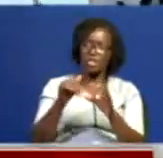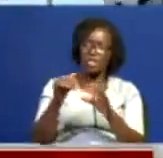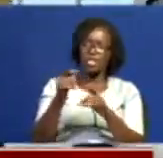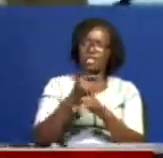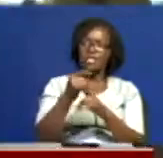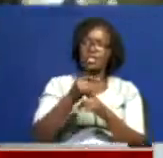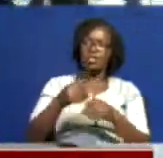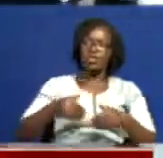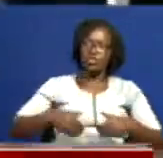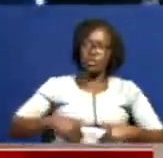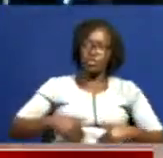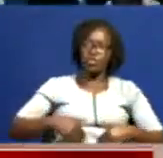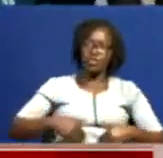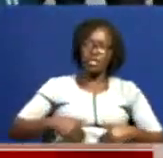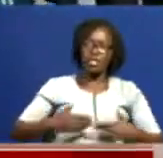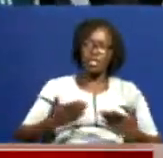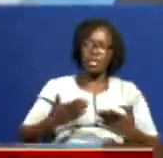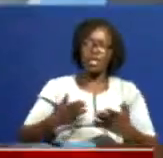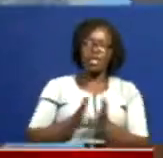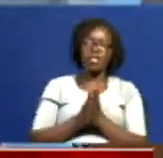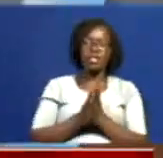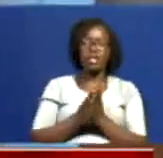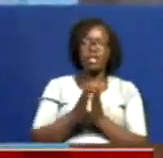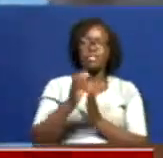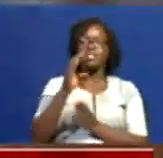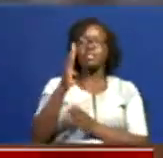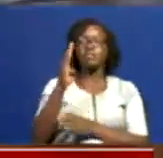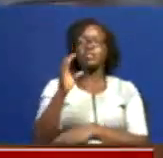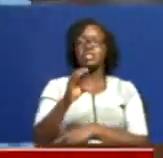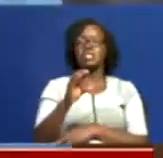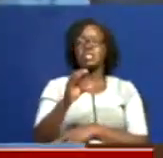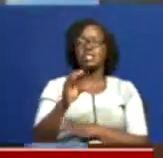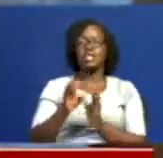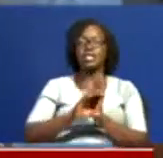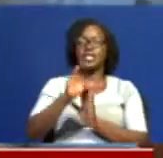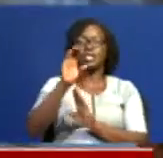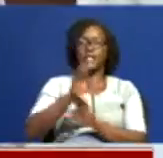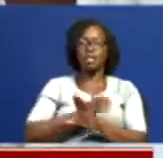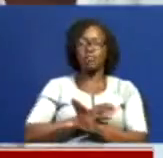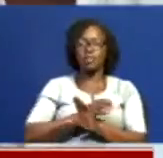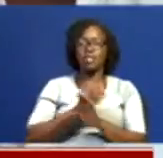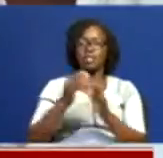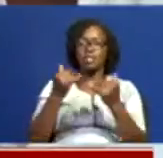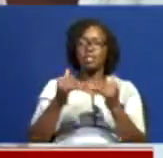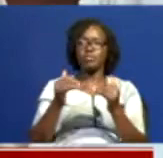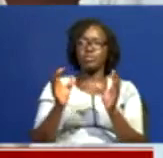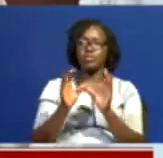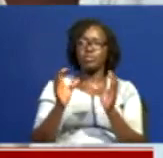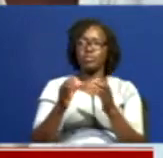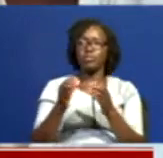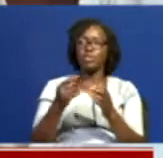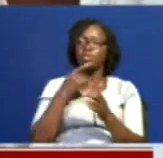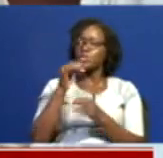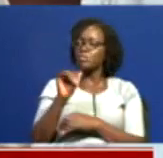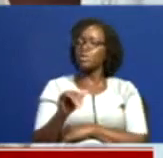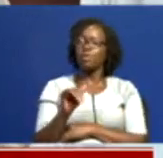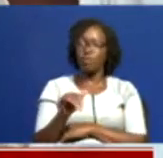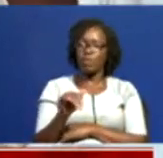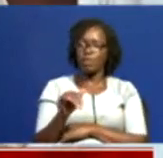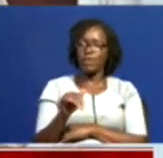of the junior karatekas fits in the competency based curriculum in the sports category. Karate tunasema ni kwamba ni